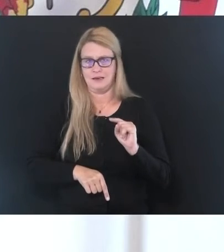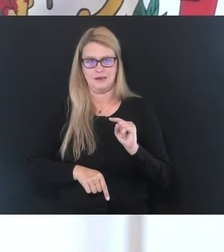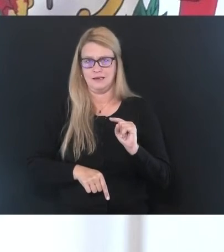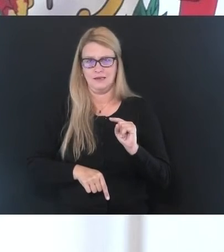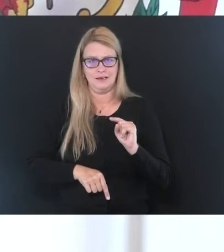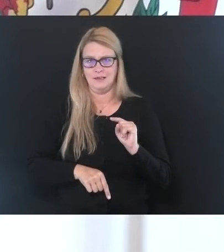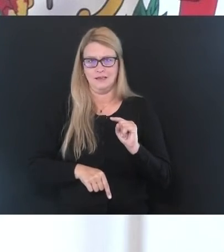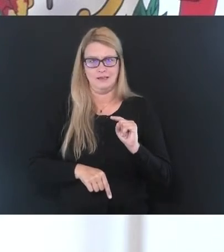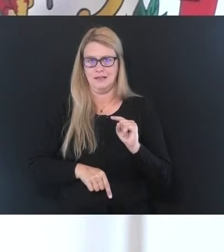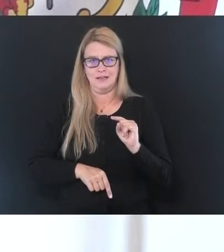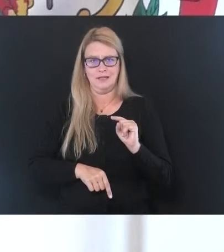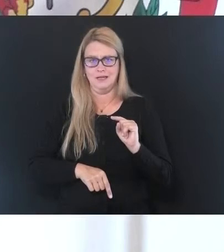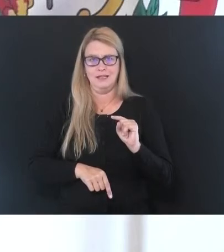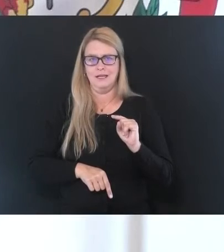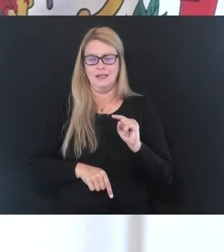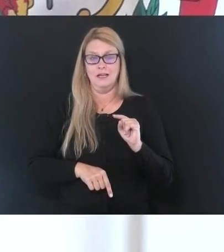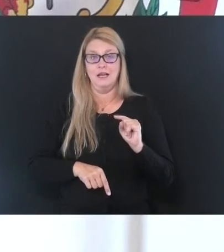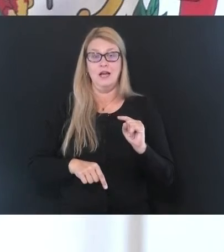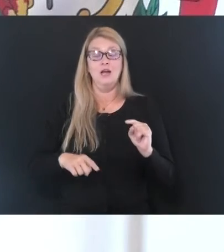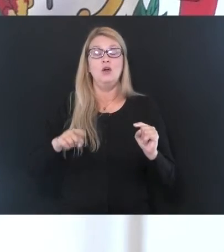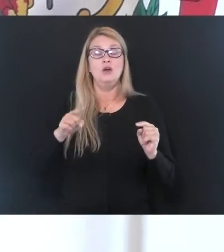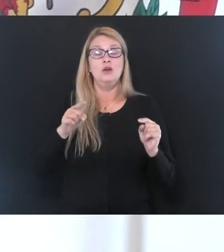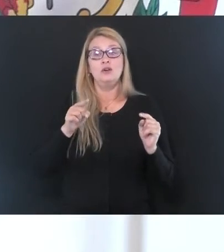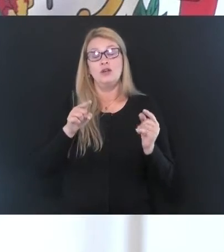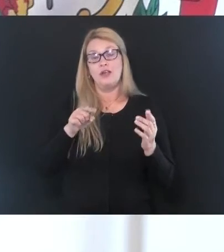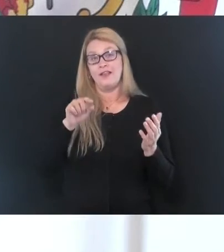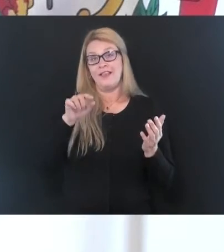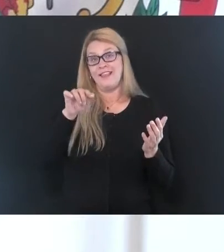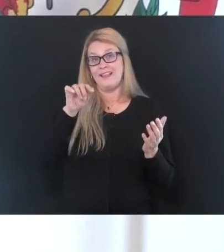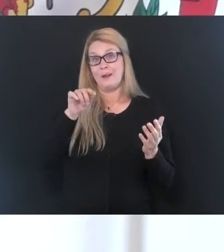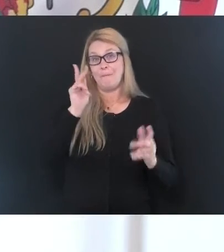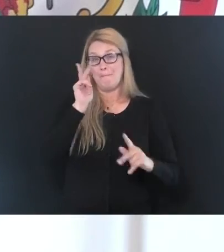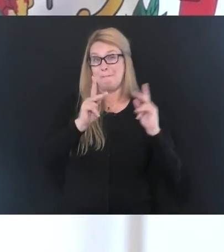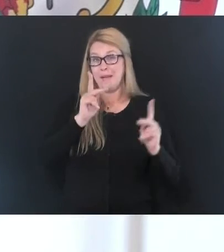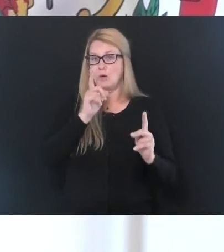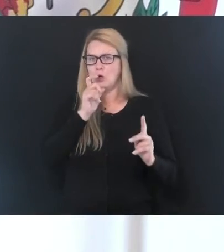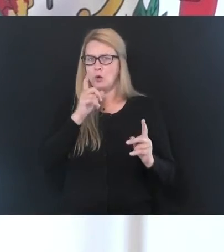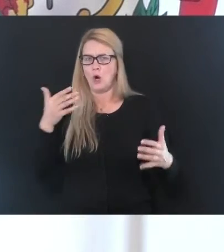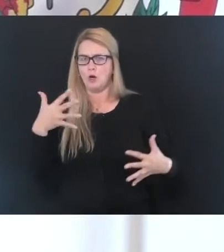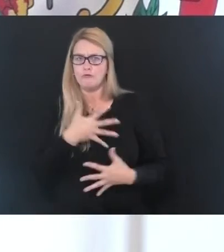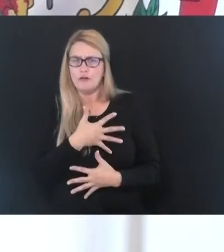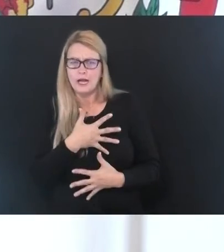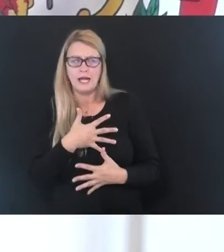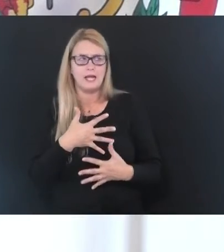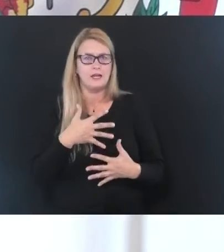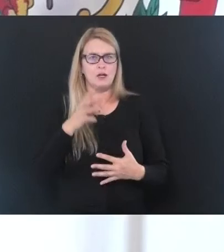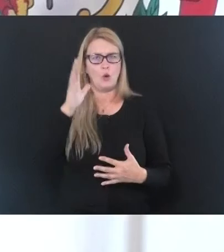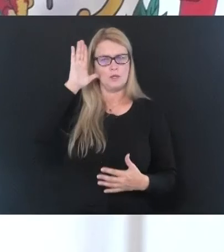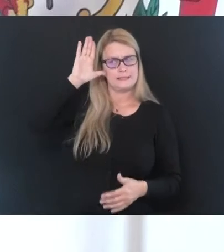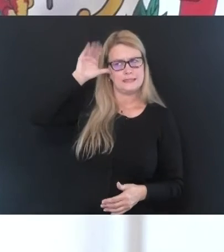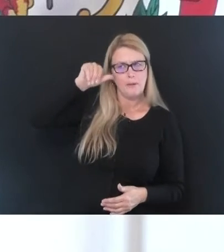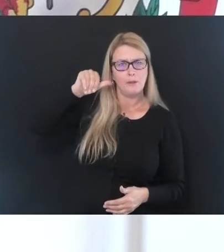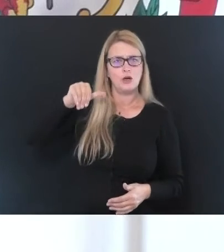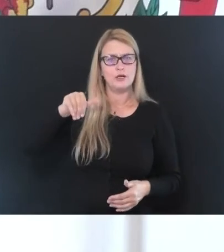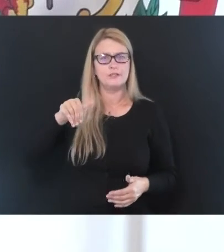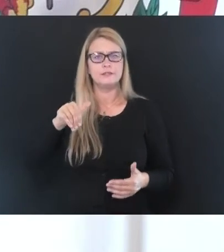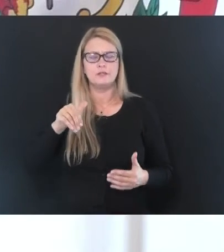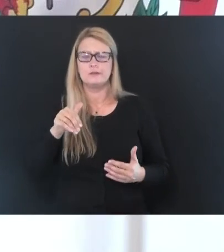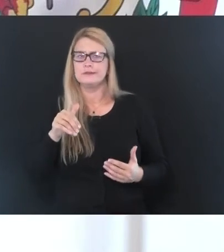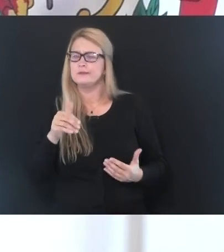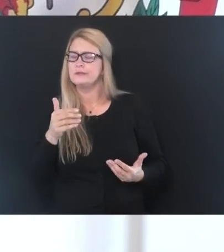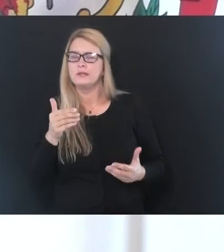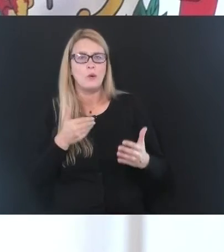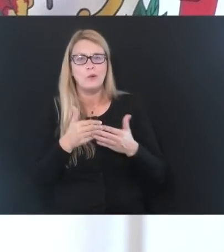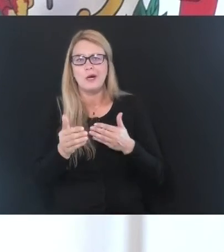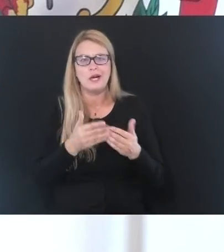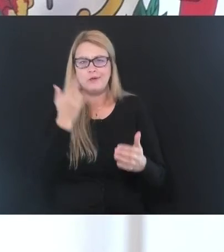without any question in my mind, you know, this hesitancy to take the vaccine or stubbornness or whatever you want to call